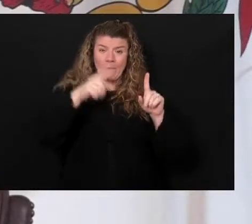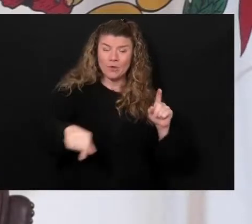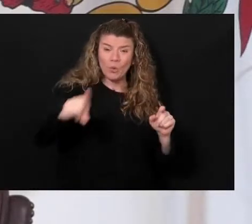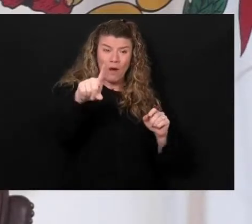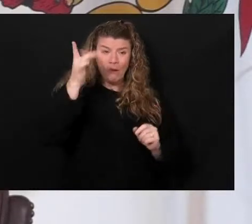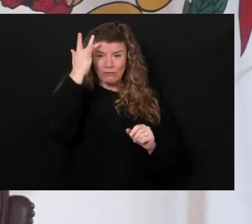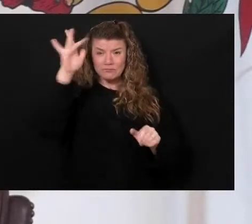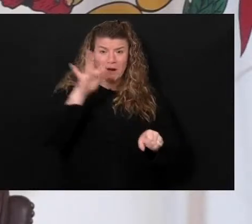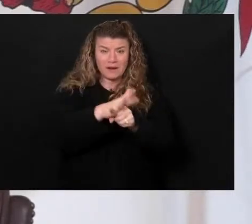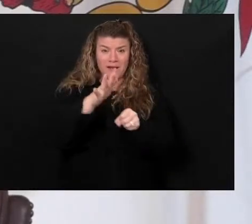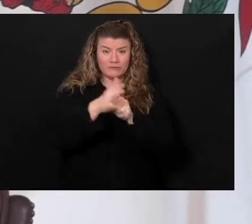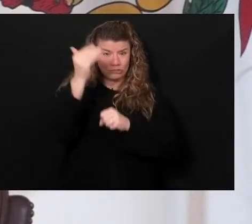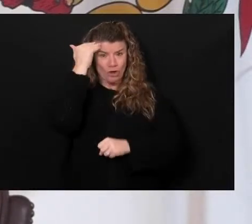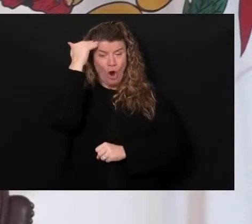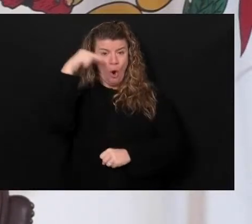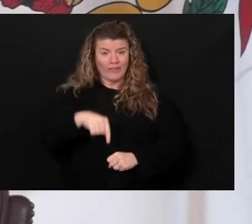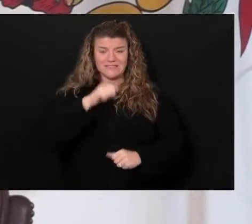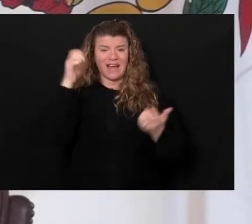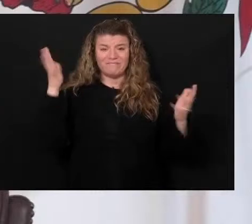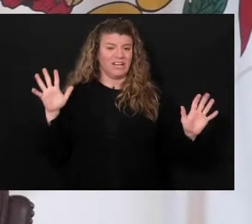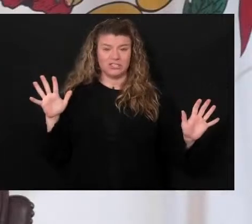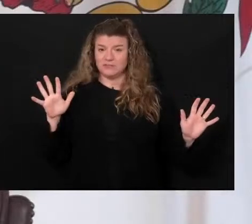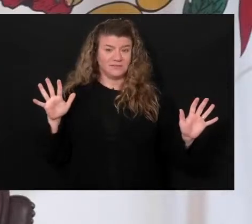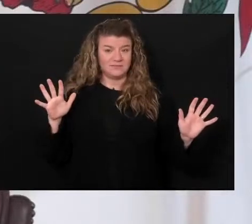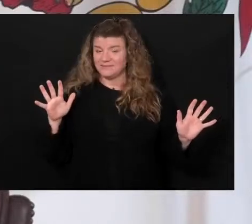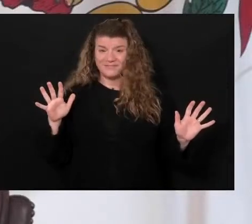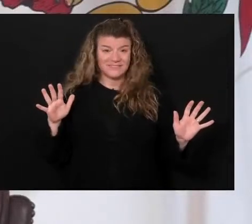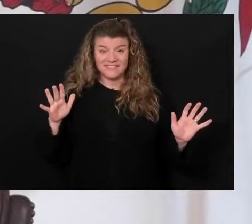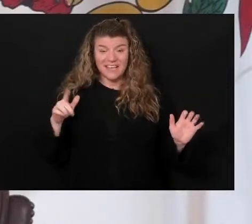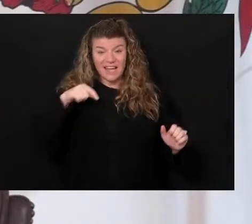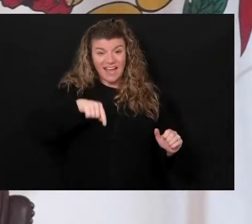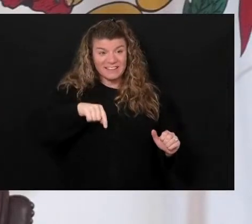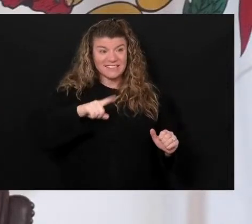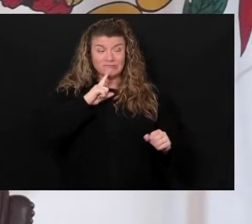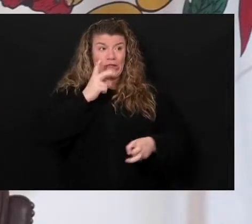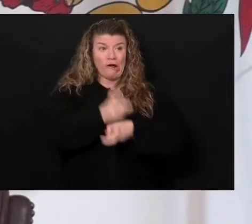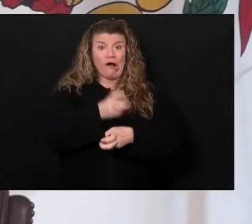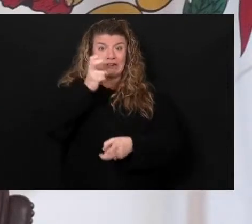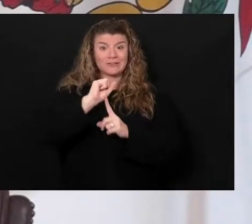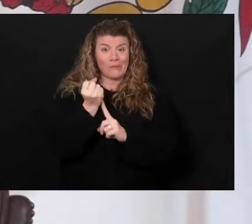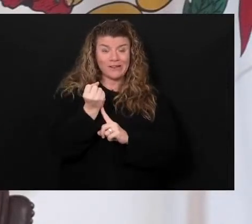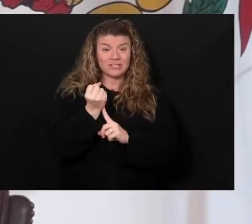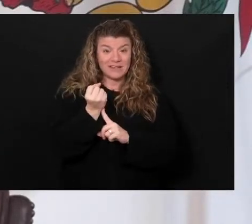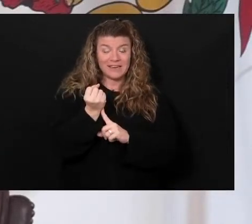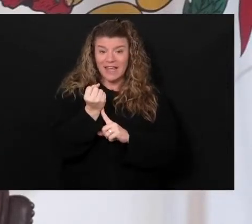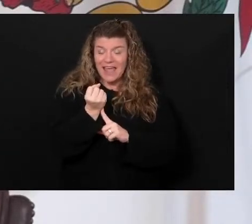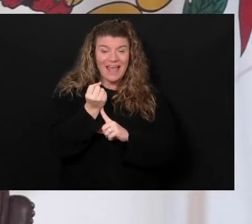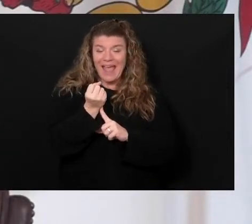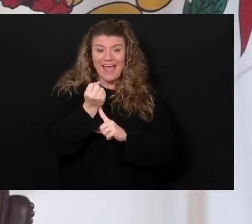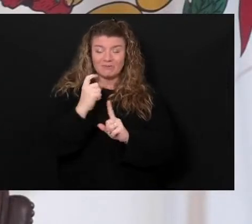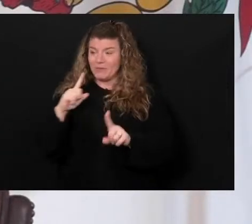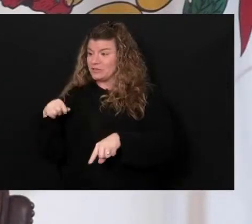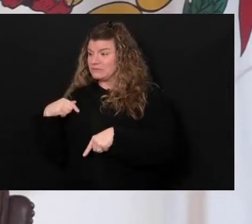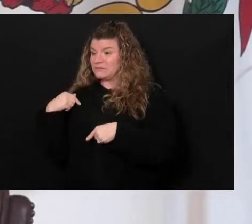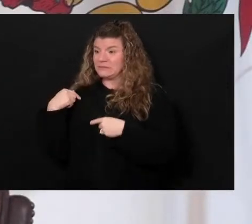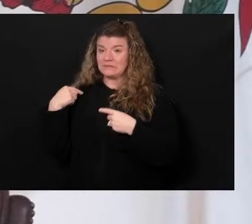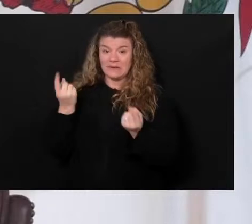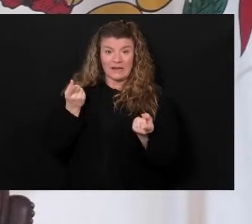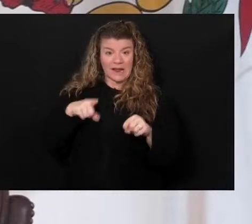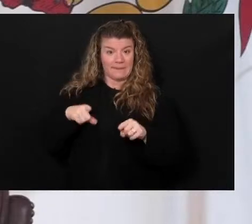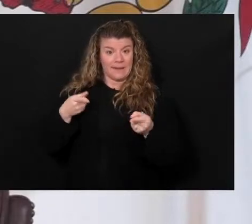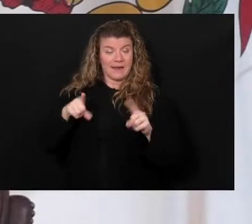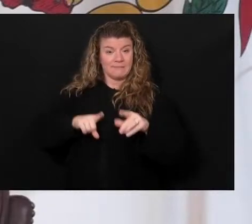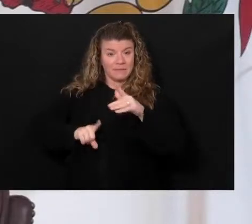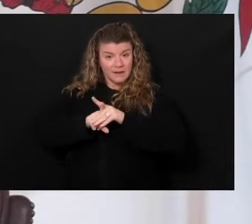not out of this yet. And this spin cycle is pretty dadgum tough. And we've been there and been there and been there, but until we